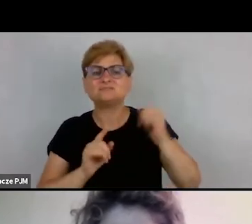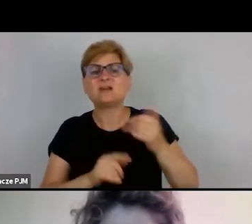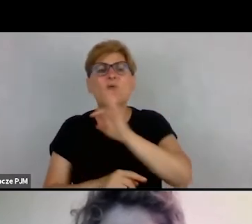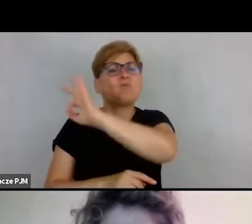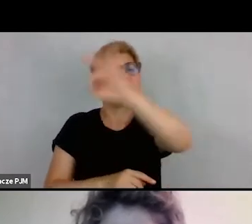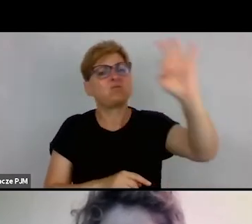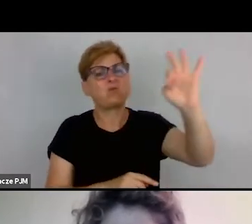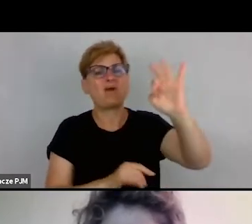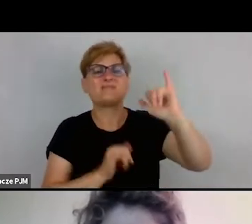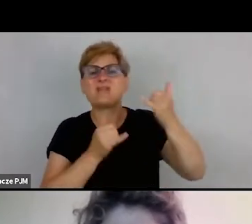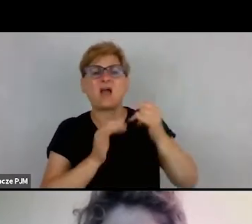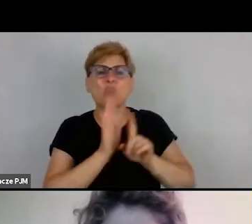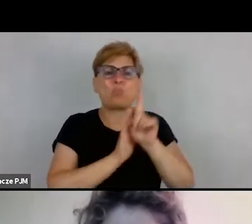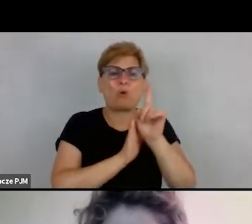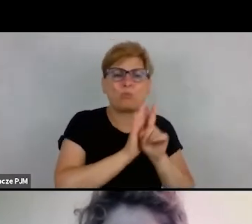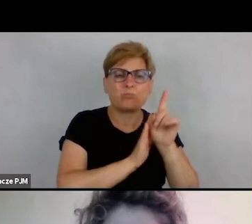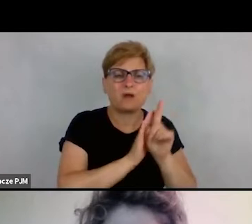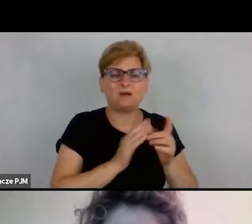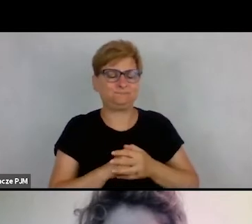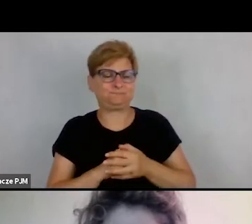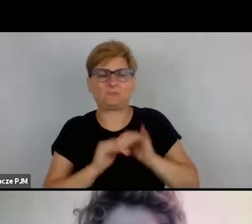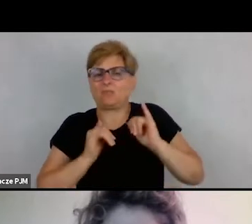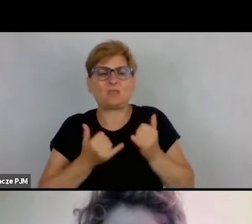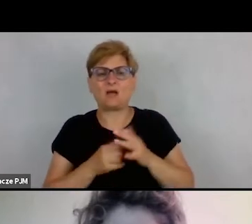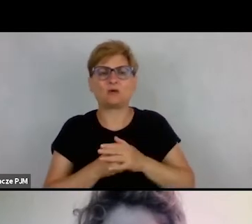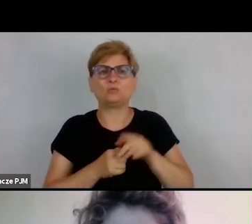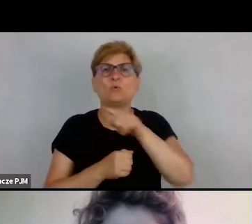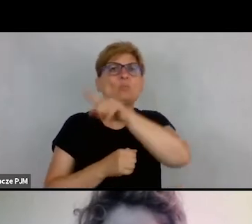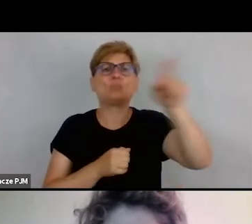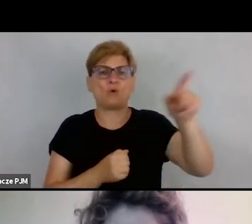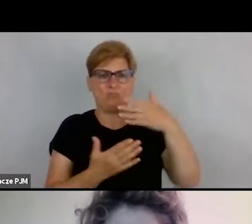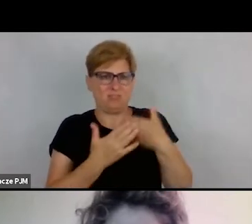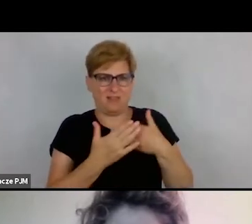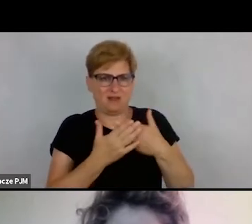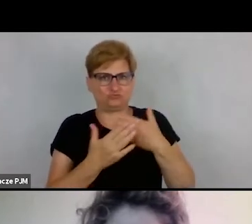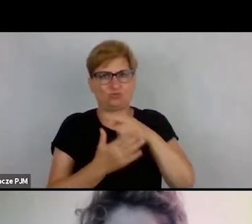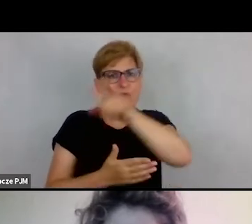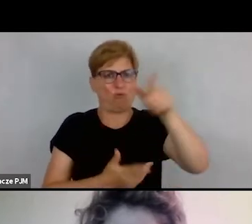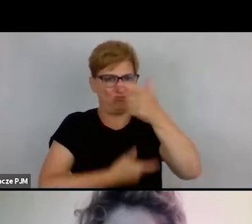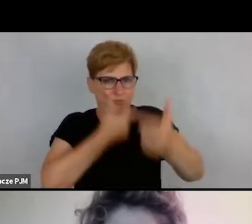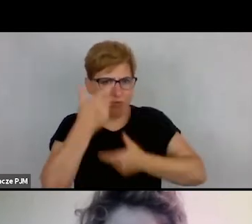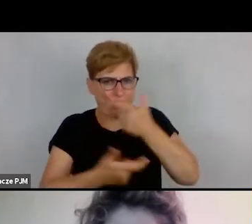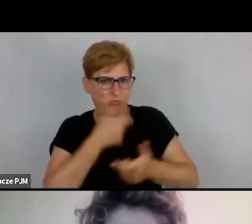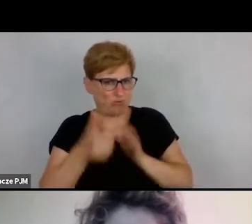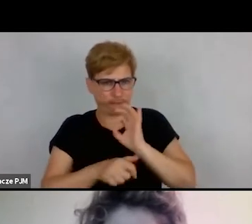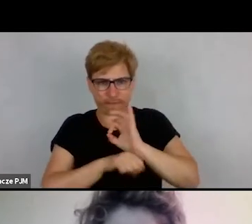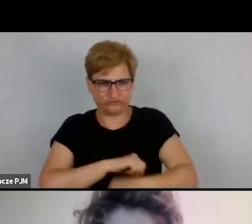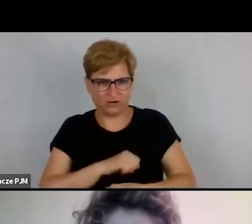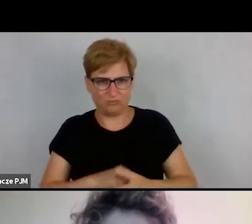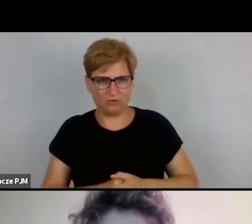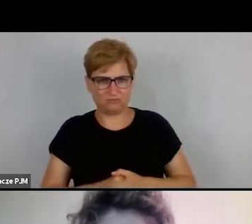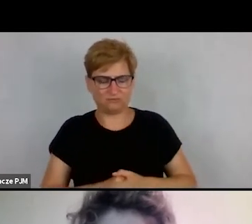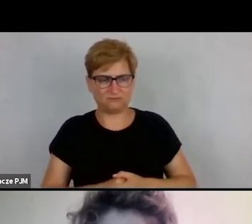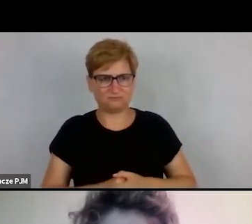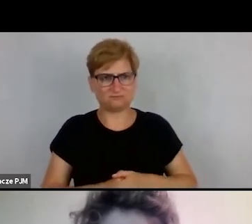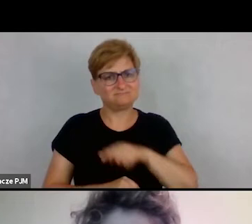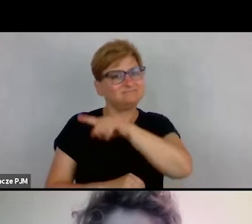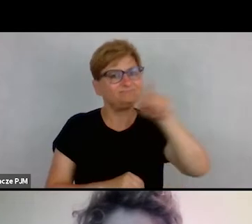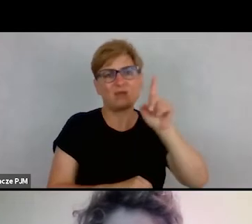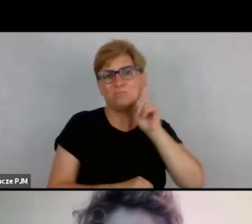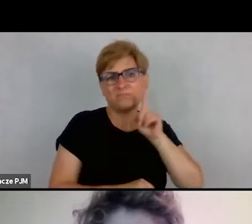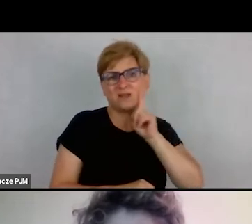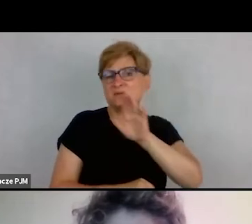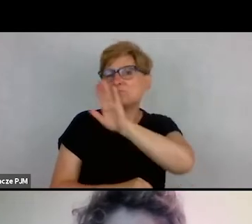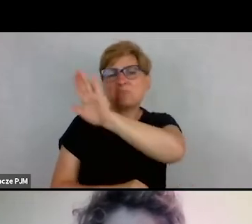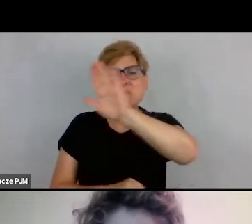part of the world, men share a similar experience of feeling pressured to live up to